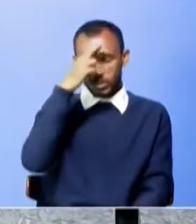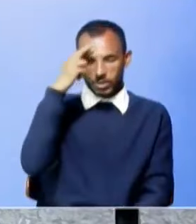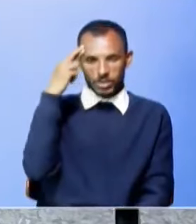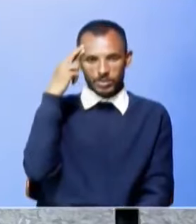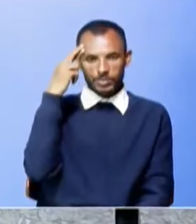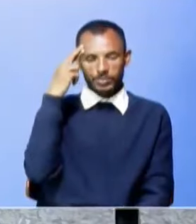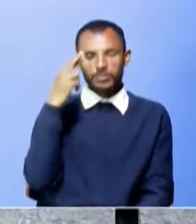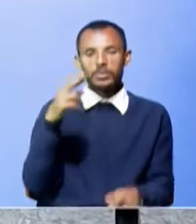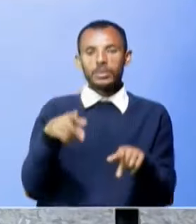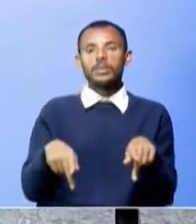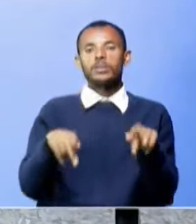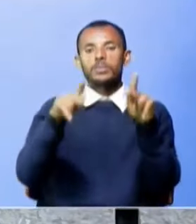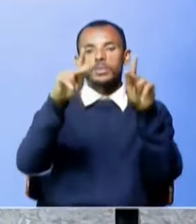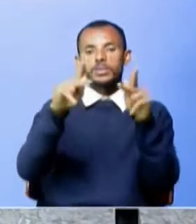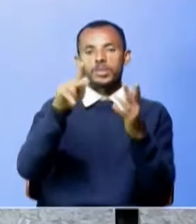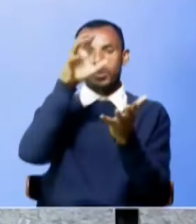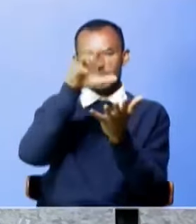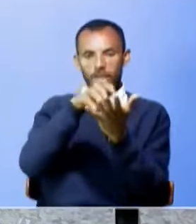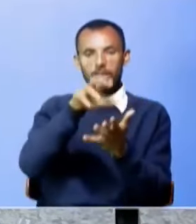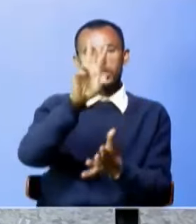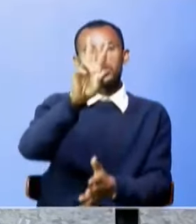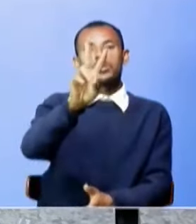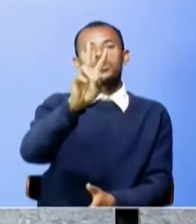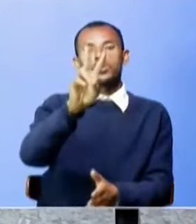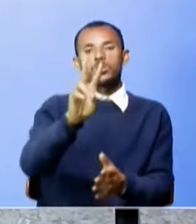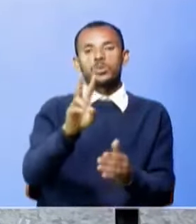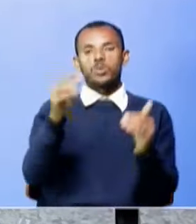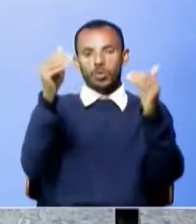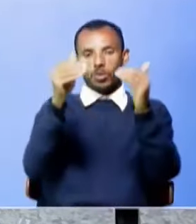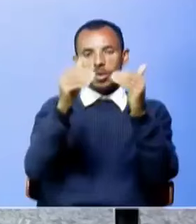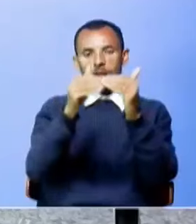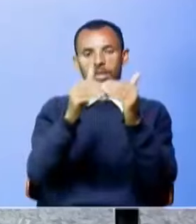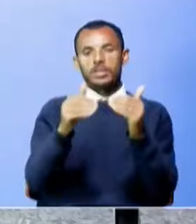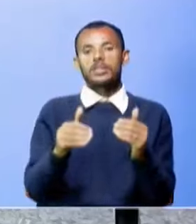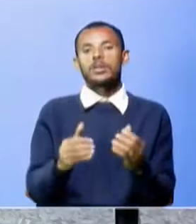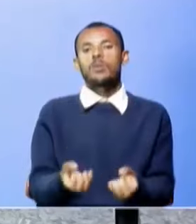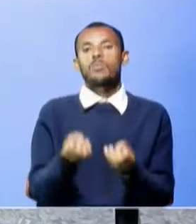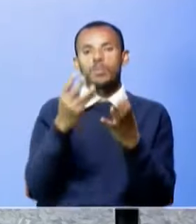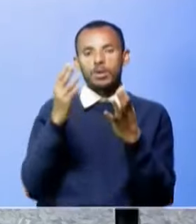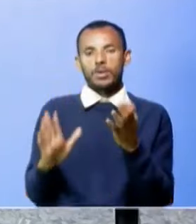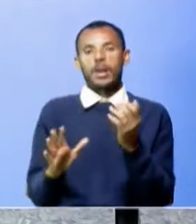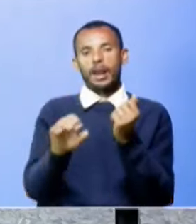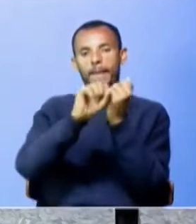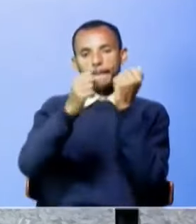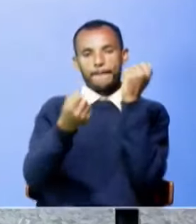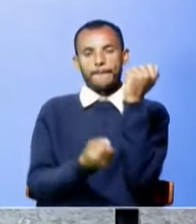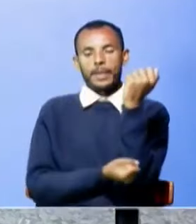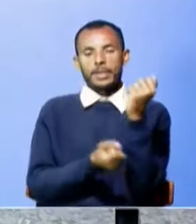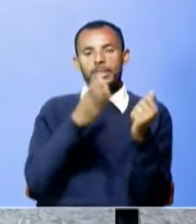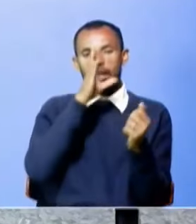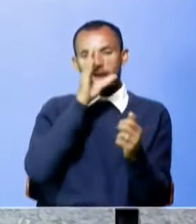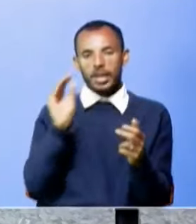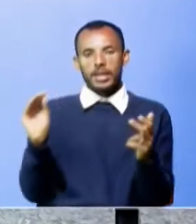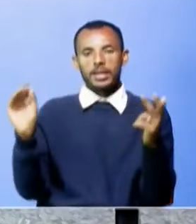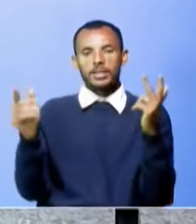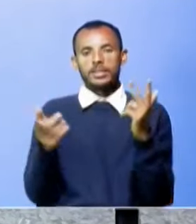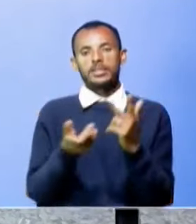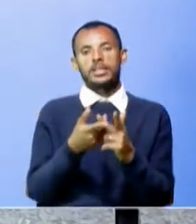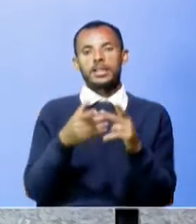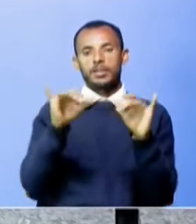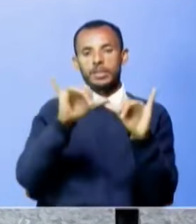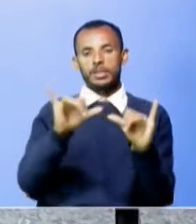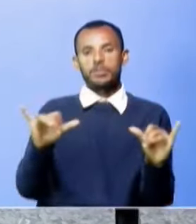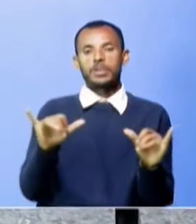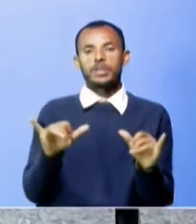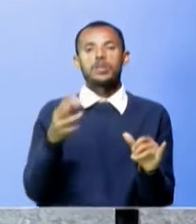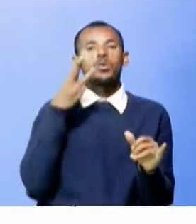Because prisms contains 2 congruent polygonal bases. Okay, and the third measurement